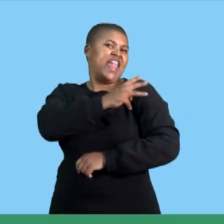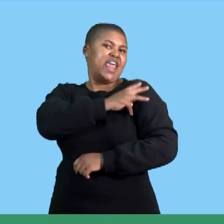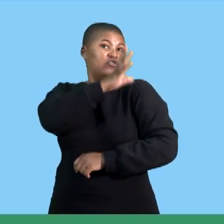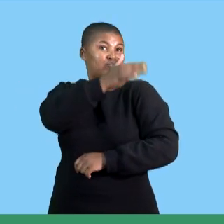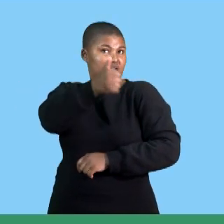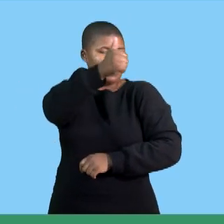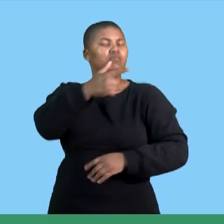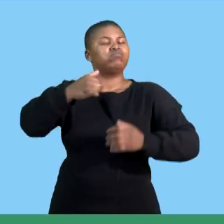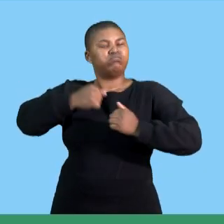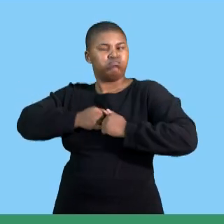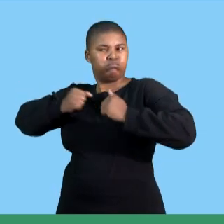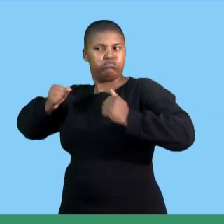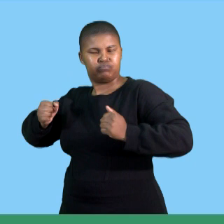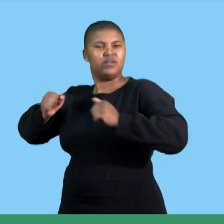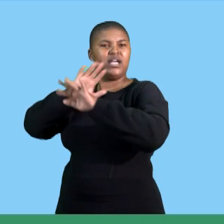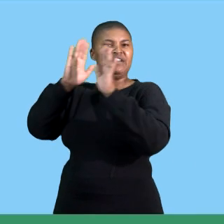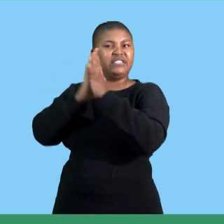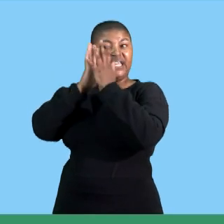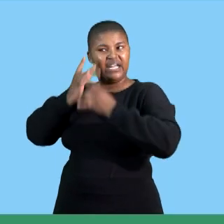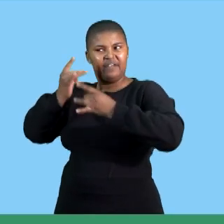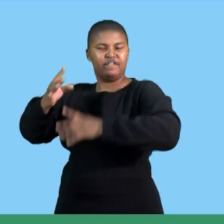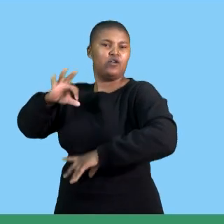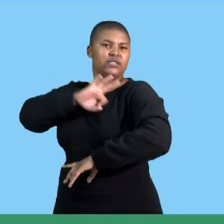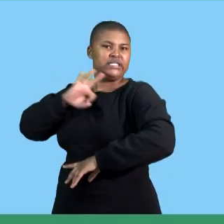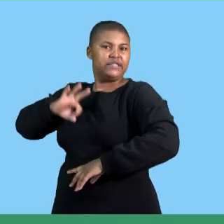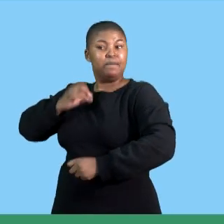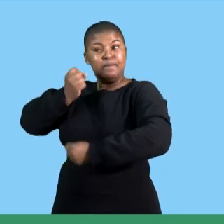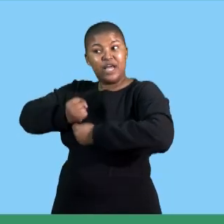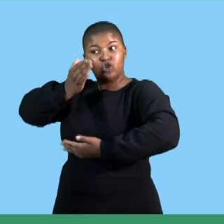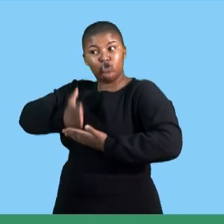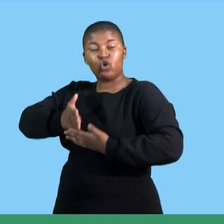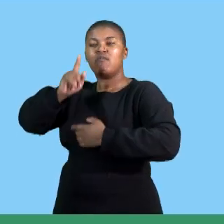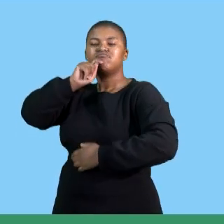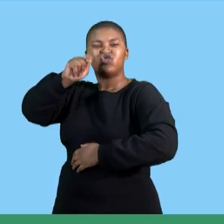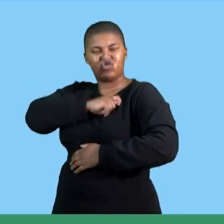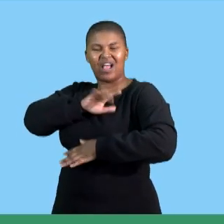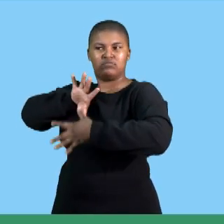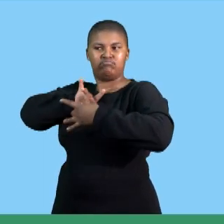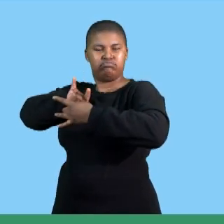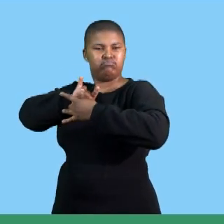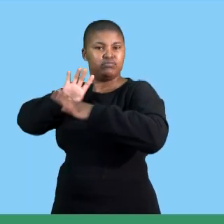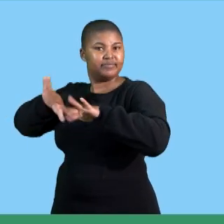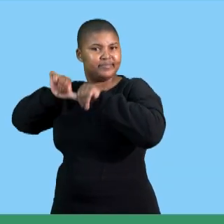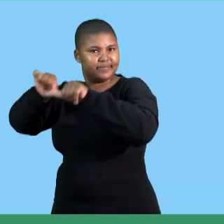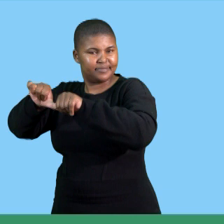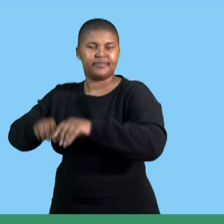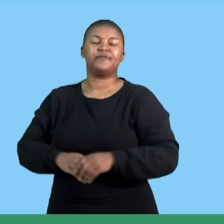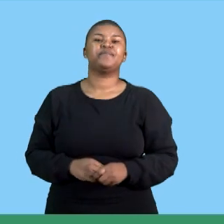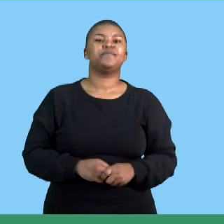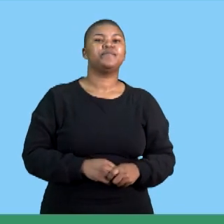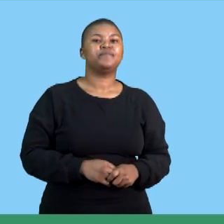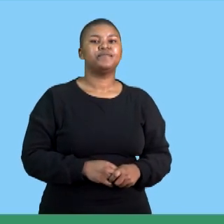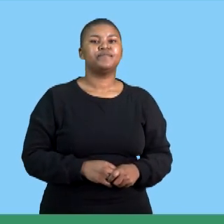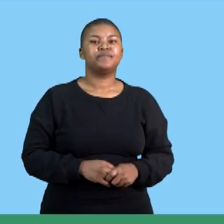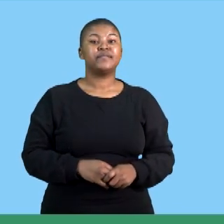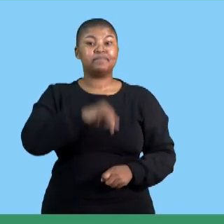transparent with their employees and ensured that they build on their trust. So in simple terms, they were able